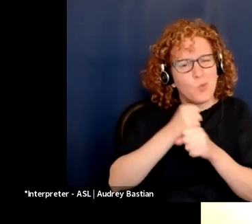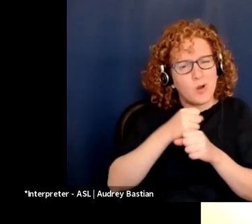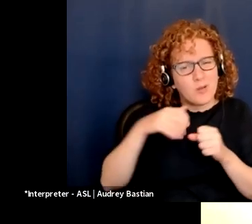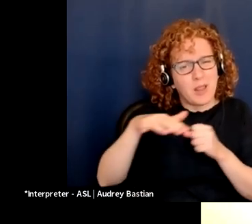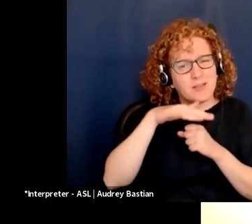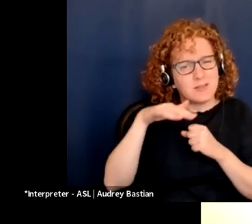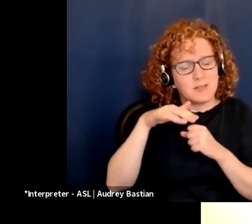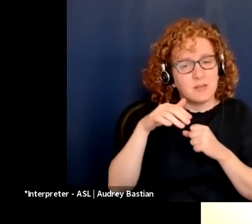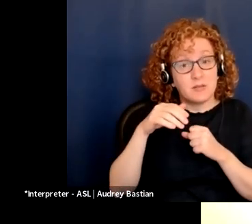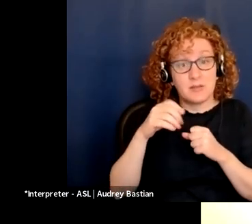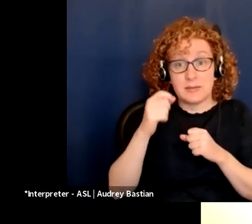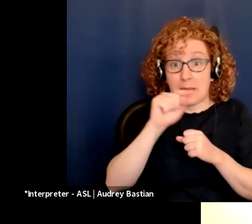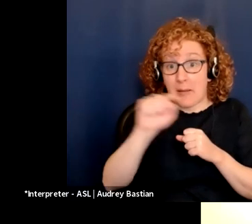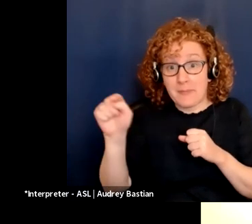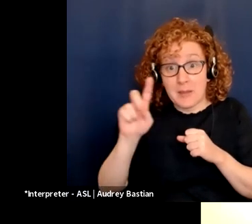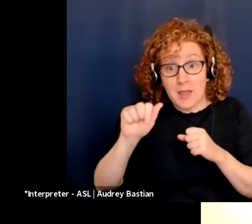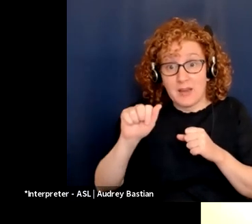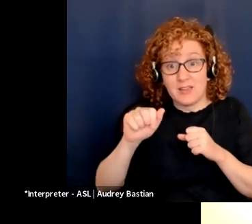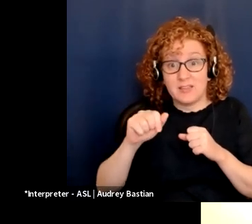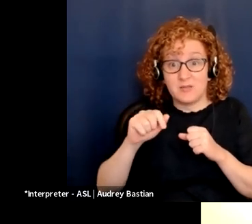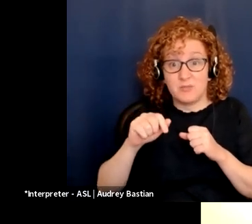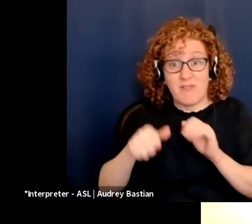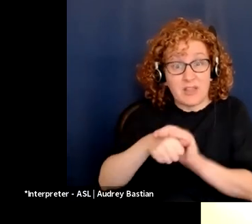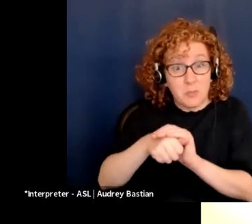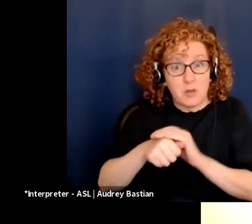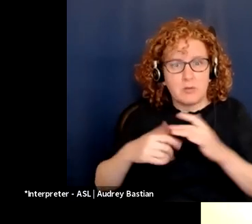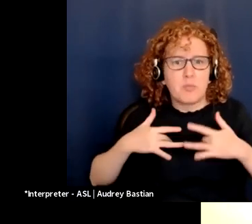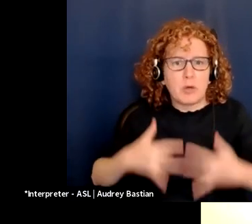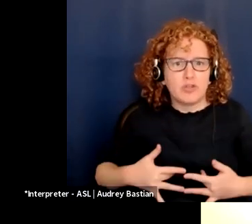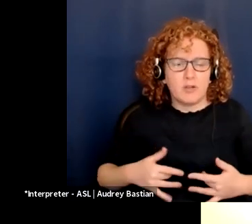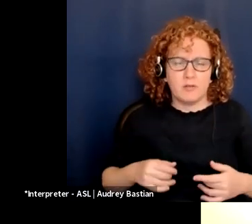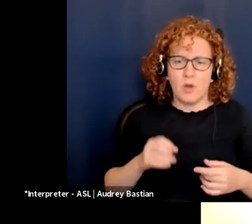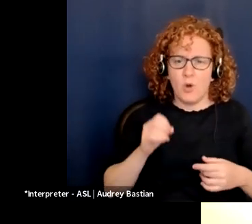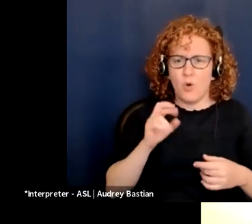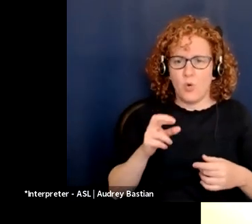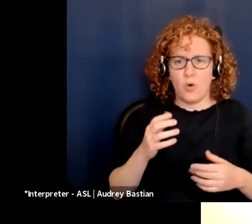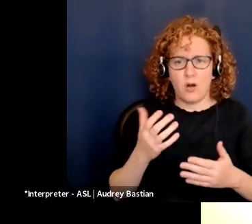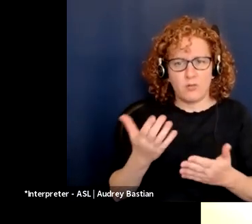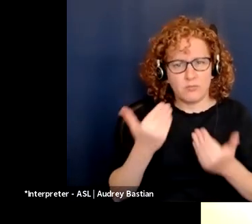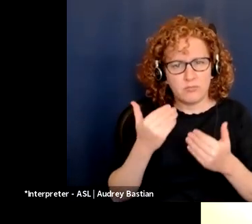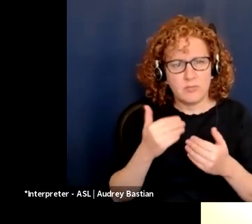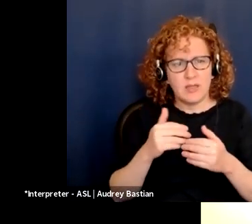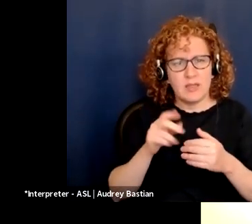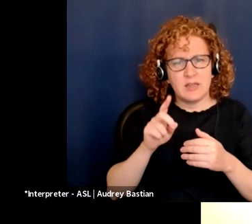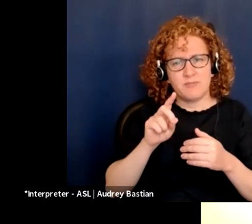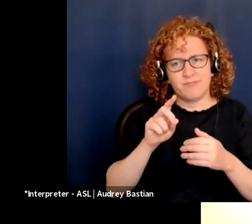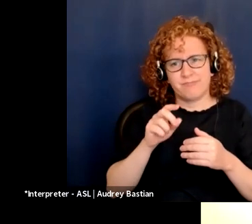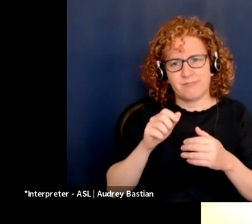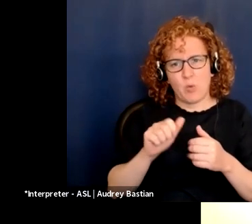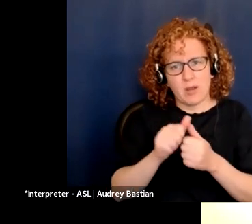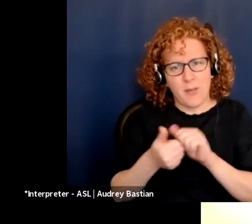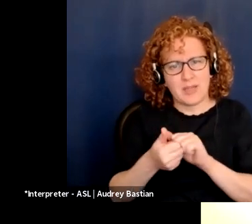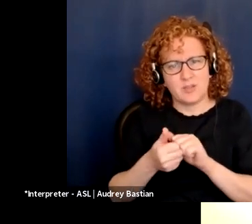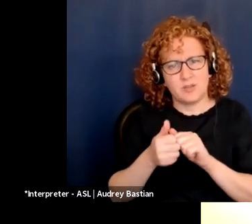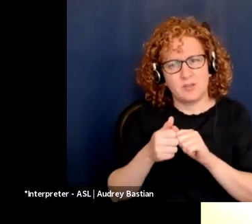like depression? And this goes beyond claiming a disability accommodation and more towards normalizing diverse abilities.